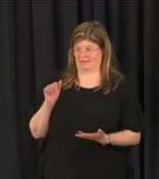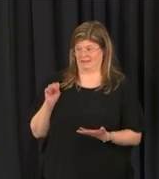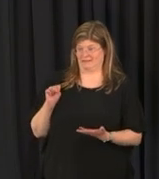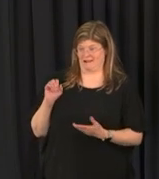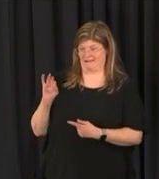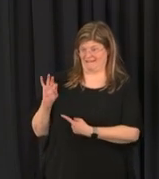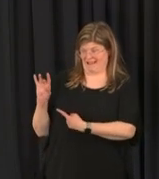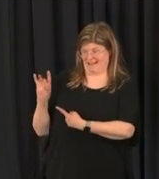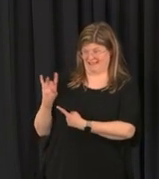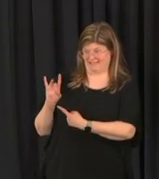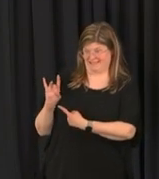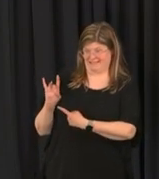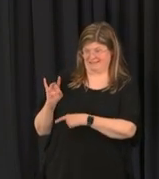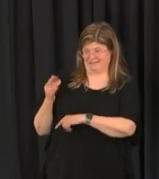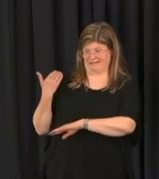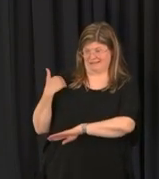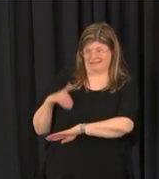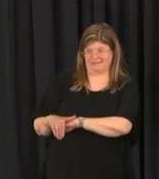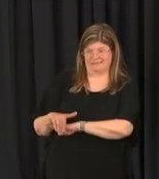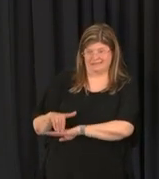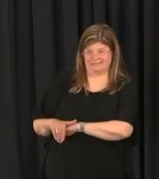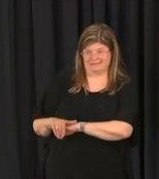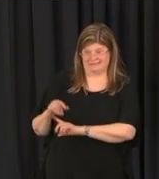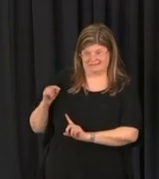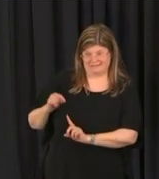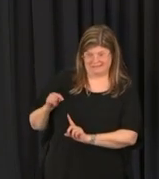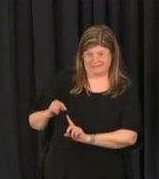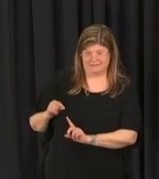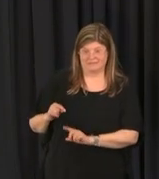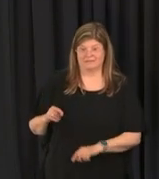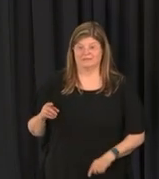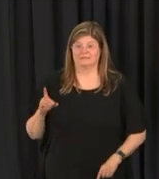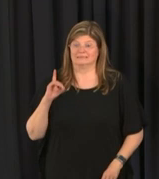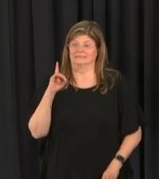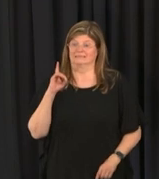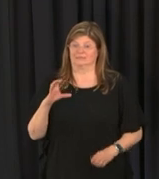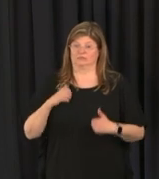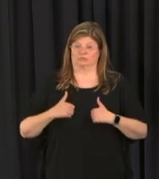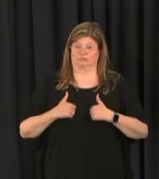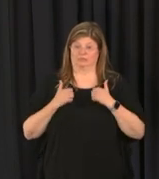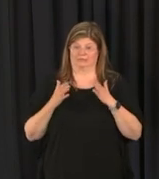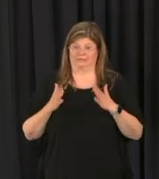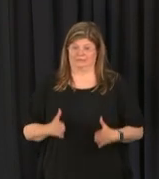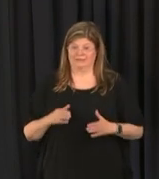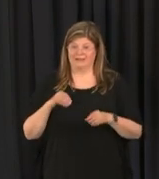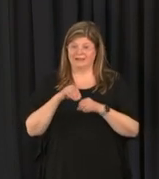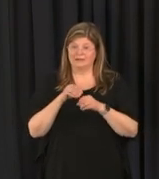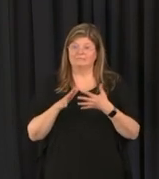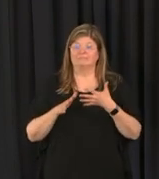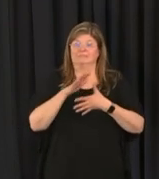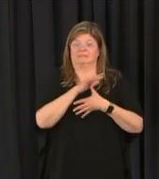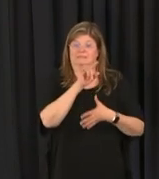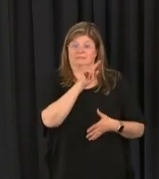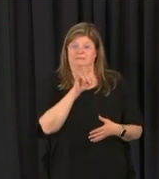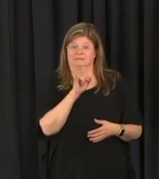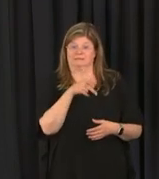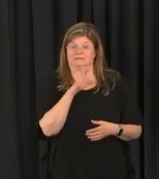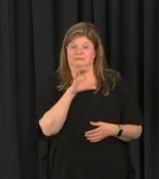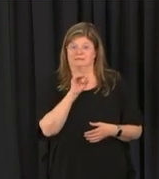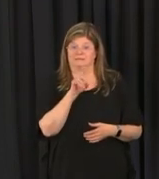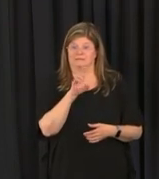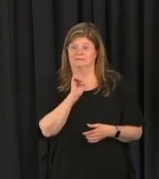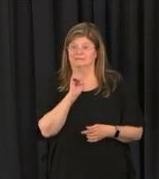night. So DC residents in priority zip codes who are 65 or older, about